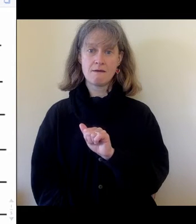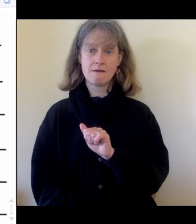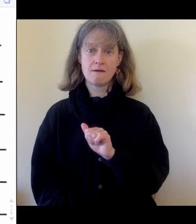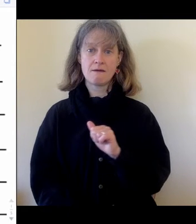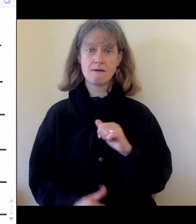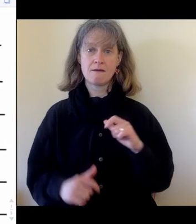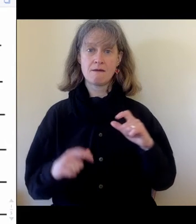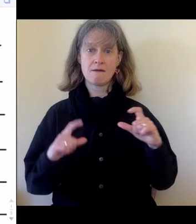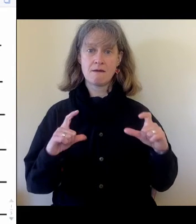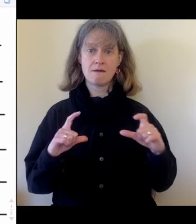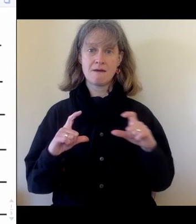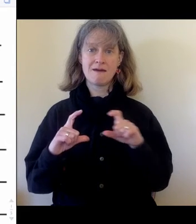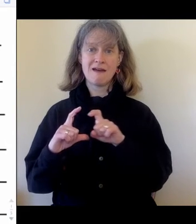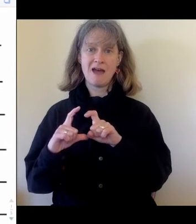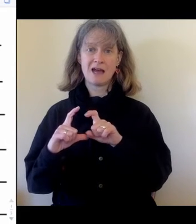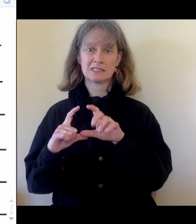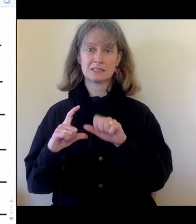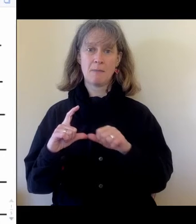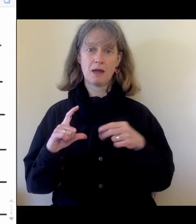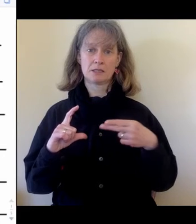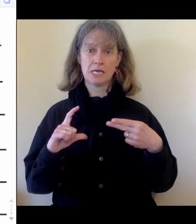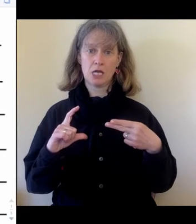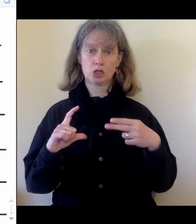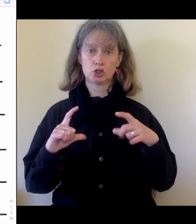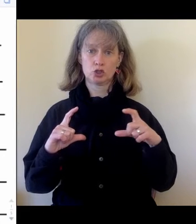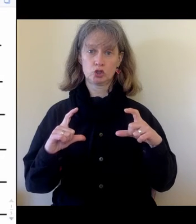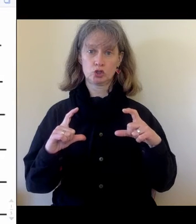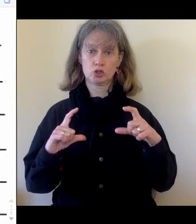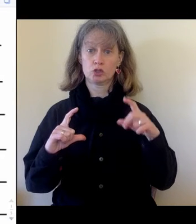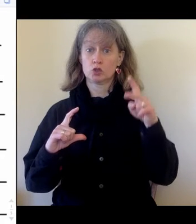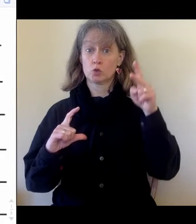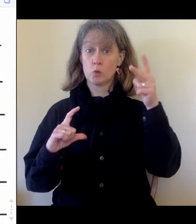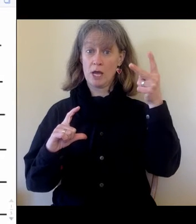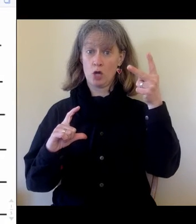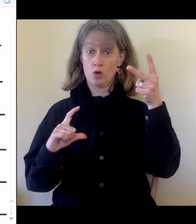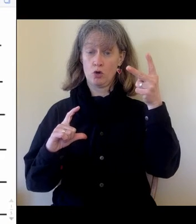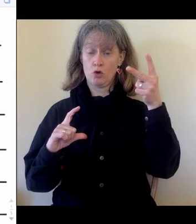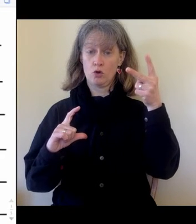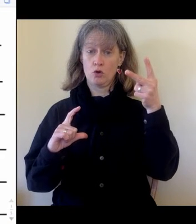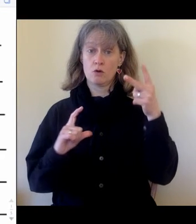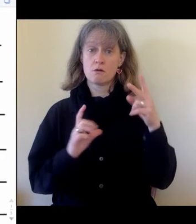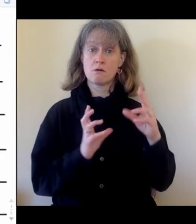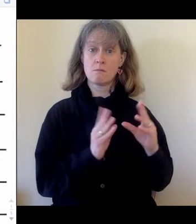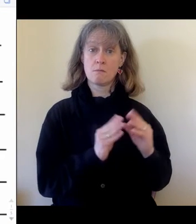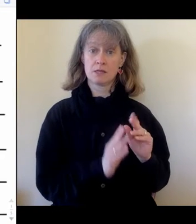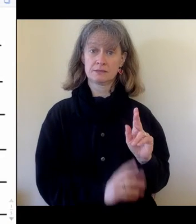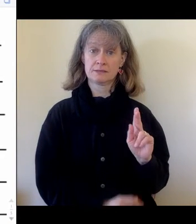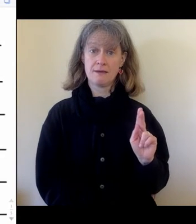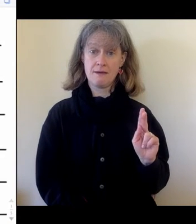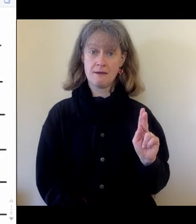ax minus h squared plus k.